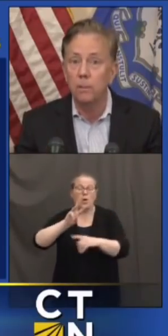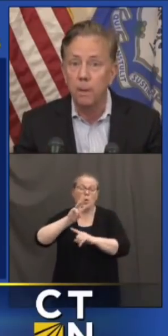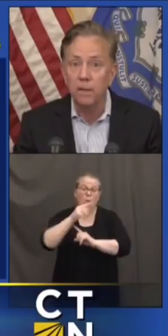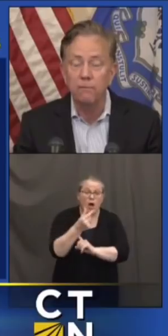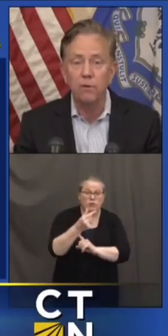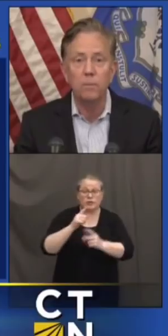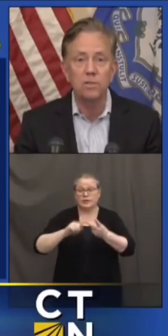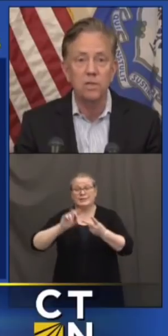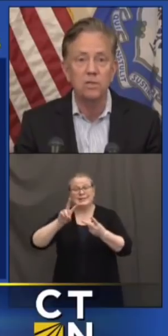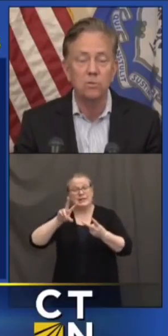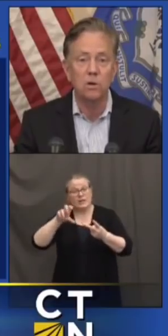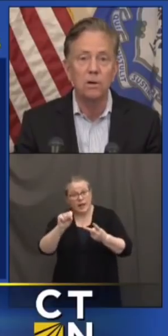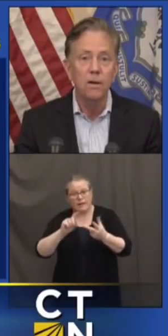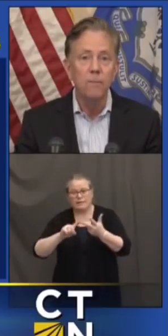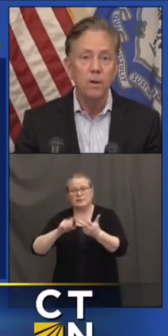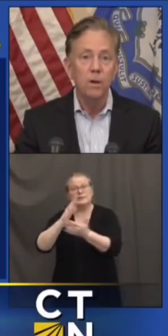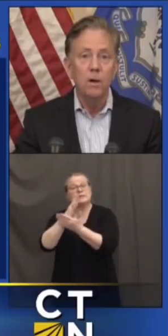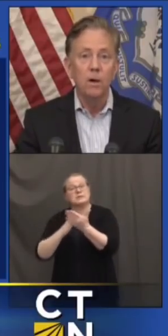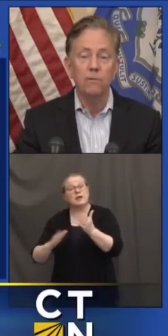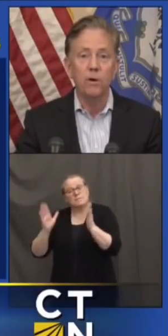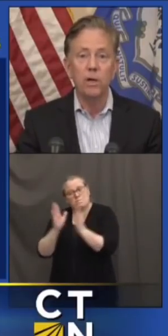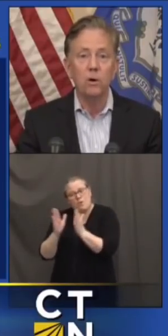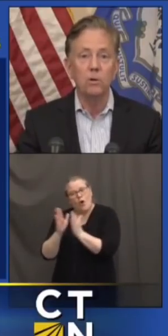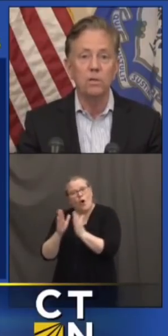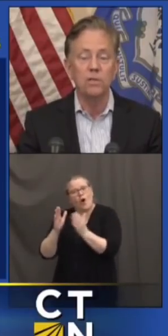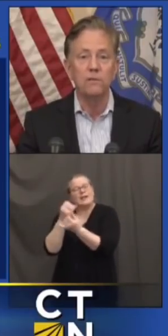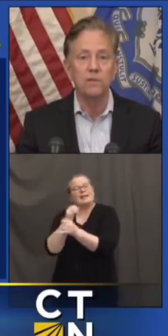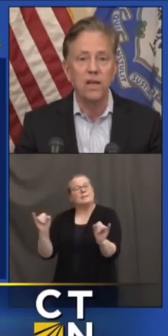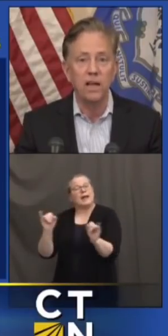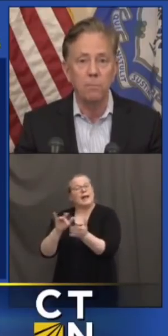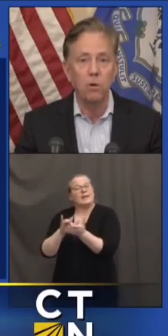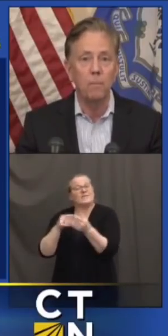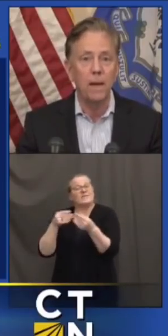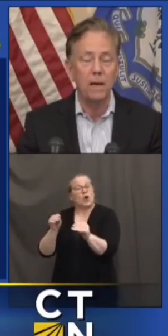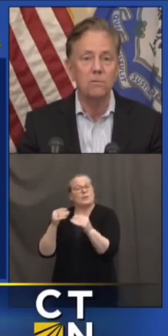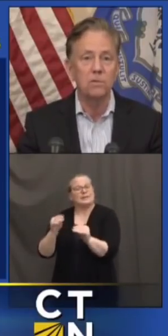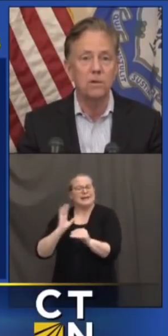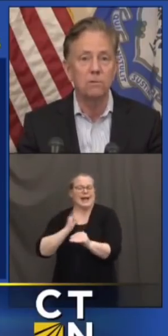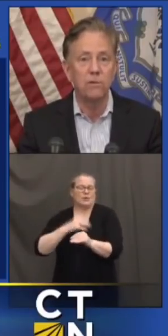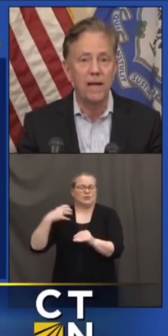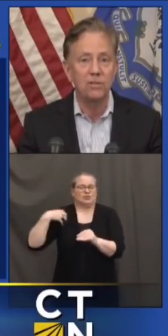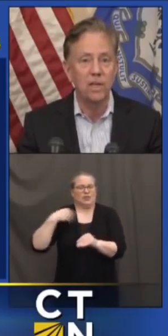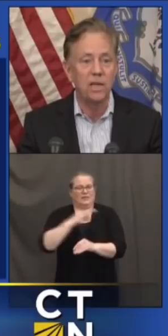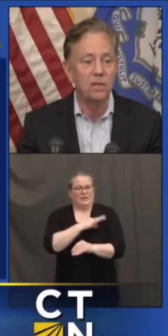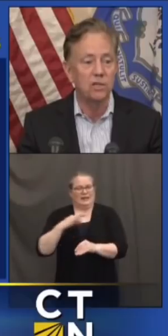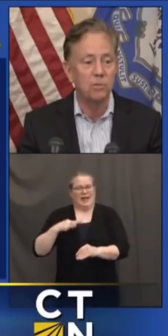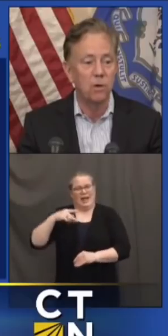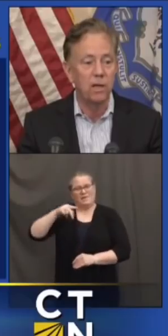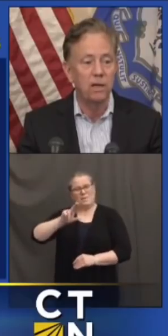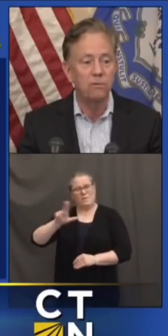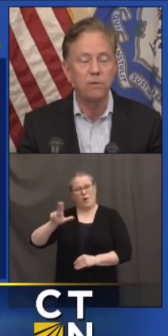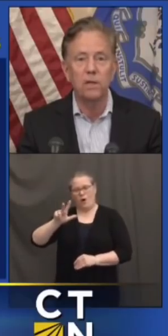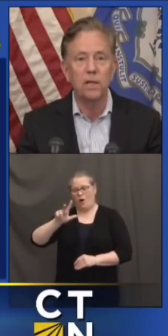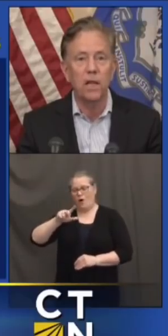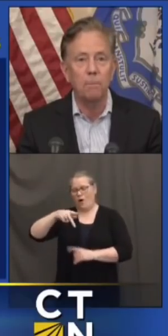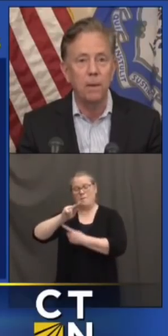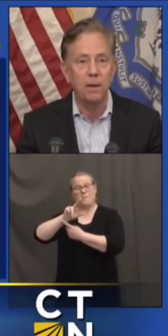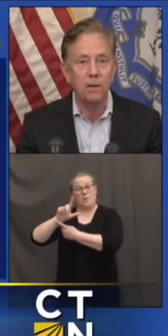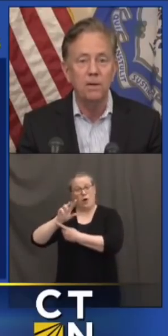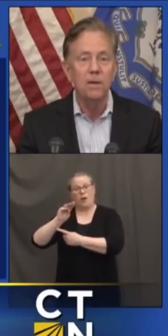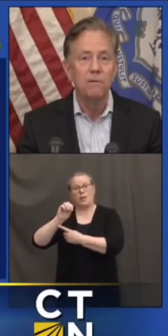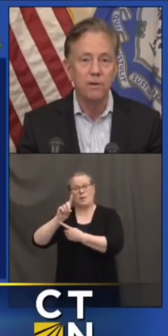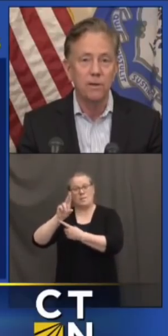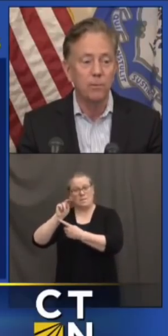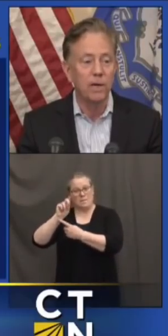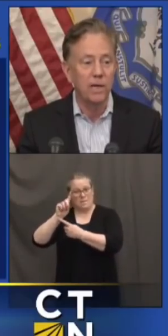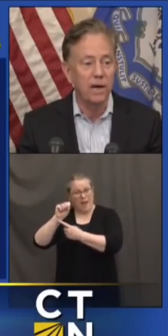our independent pharmacies, where our very own Chief of Staff Paul Mounds was vaccinated this morning. He's feeling a lot